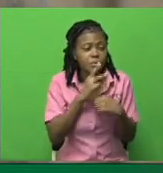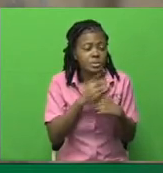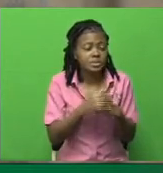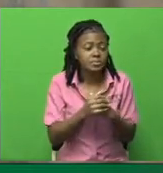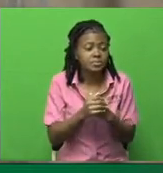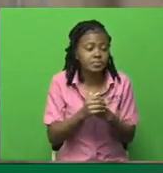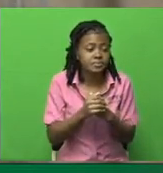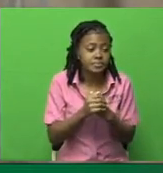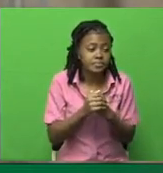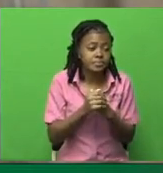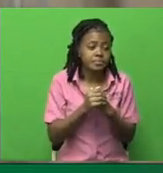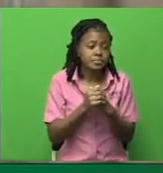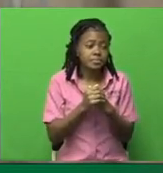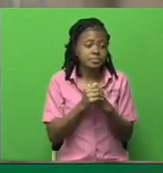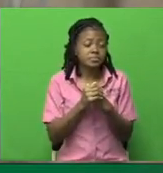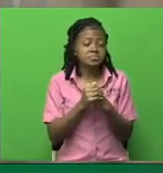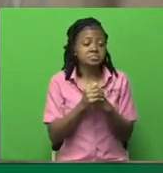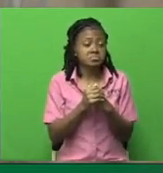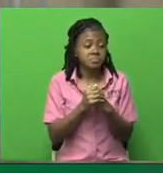so Mr Deputy speaker